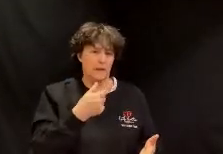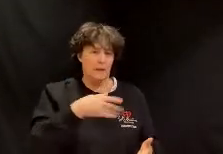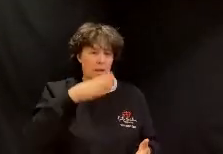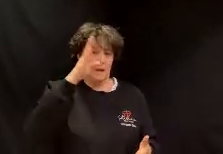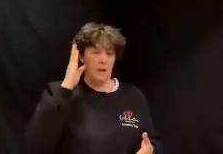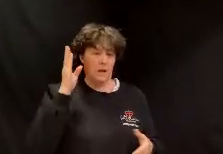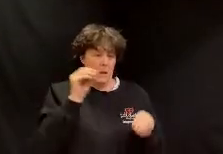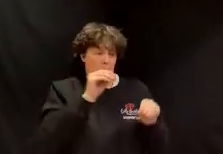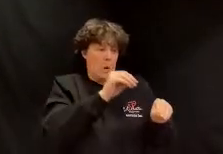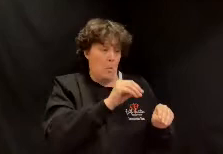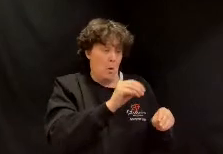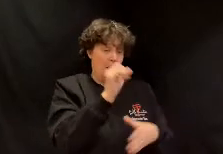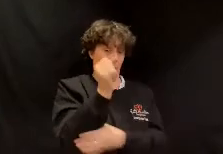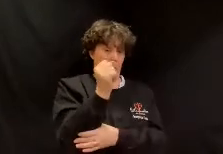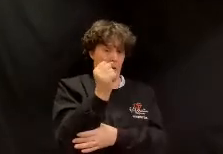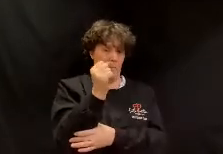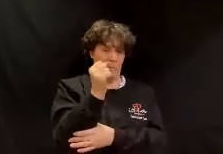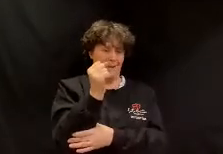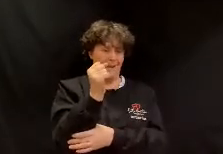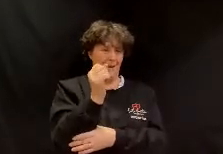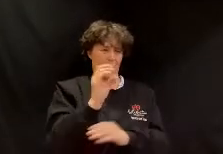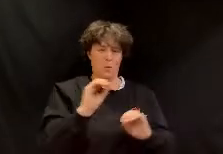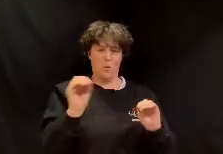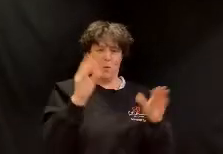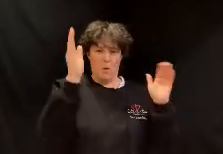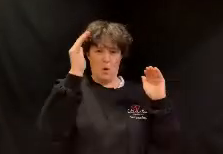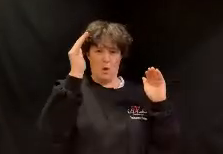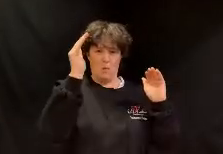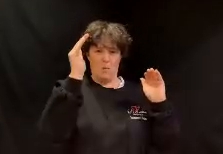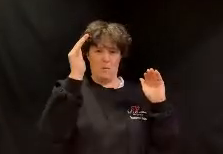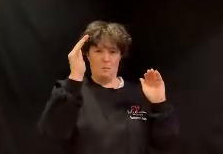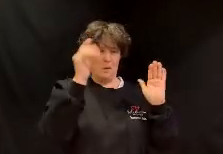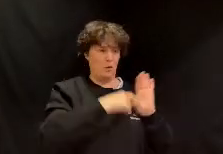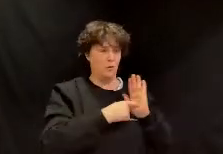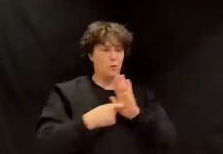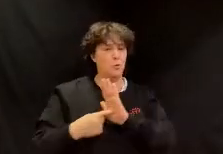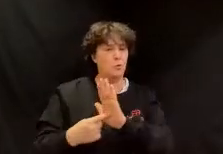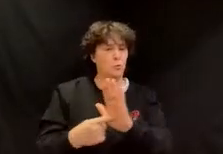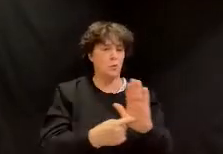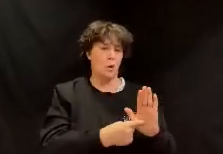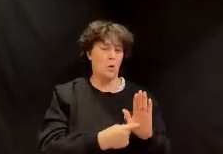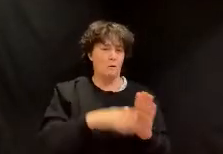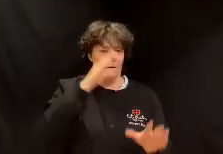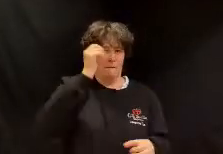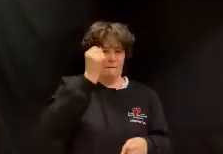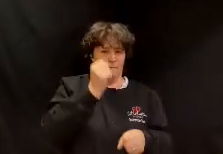hopeless situation. That way he can be a model to faith for us.